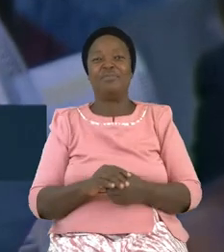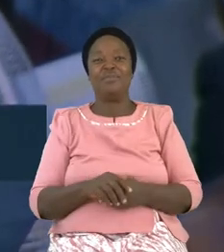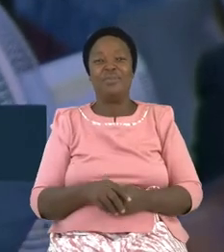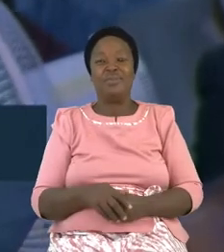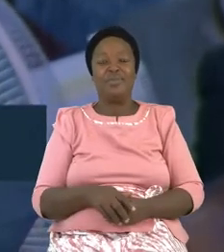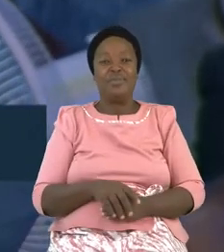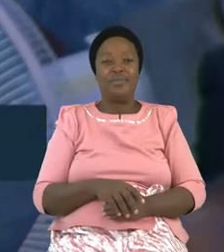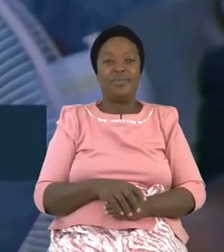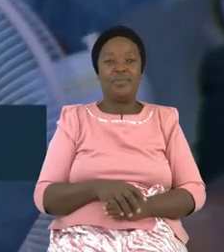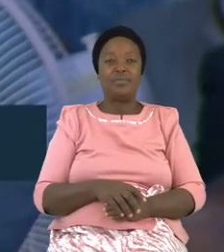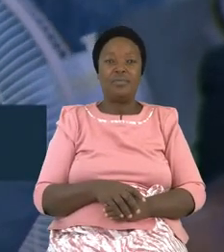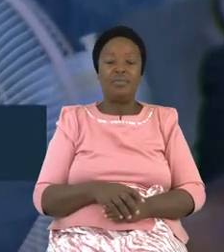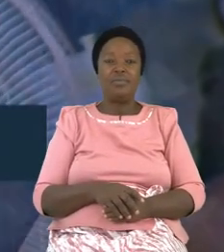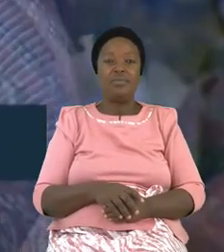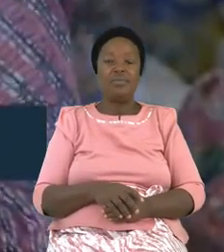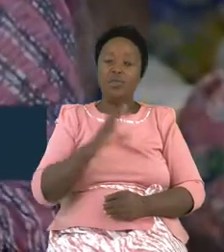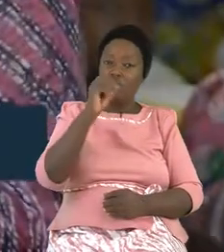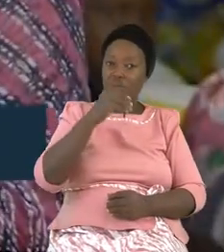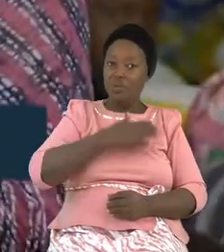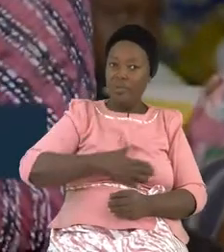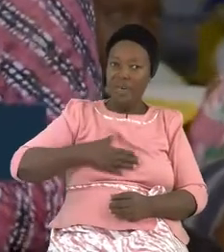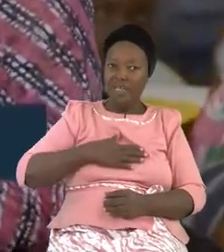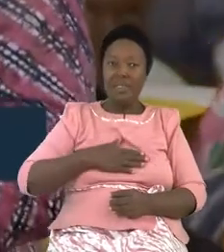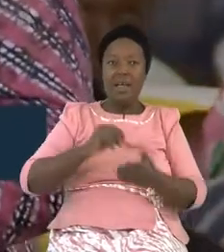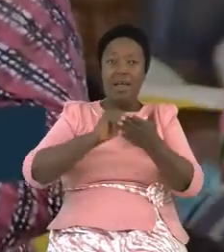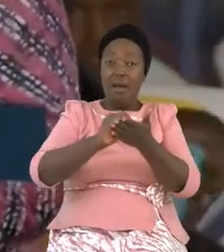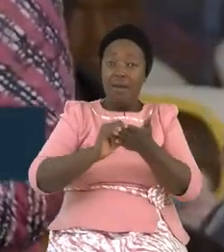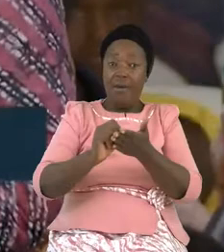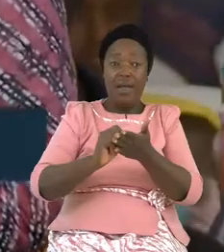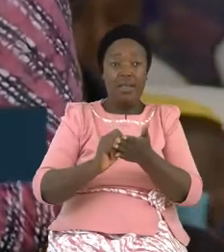If you can write, you can collect the form and write yourself.